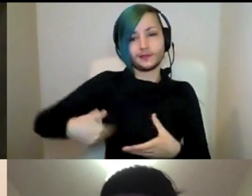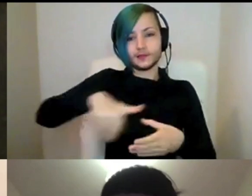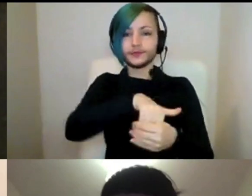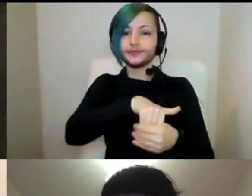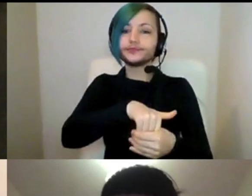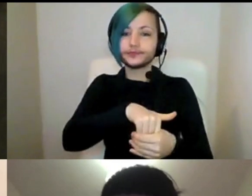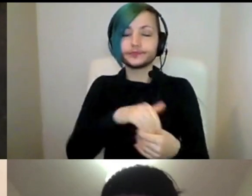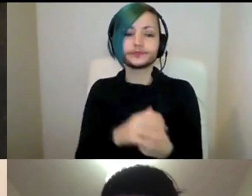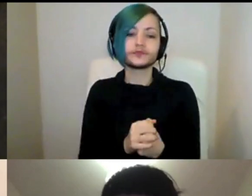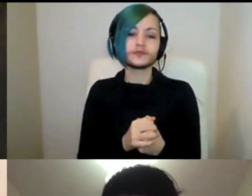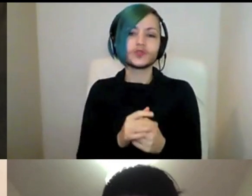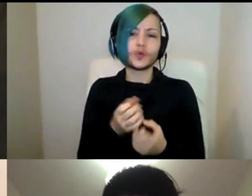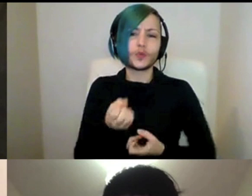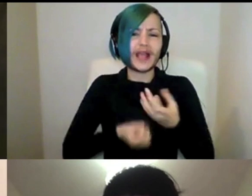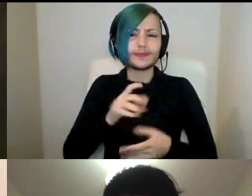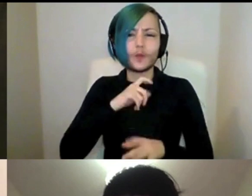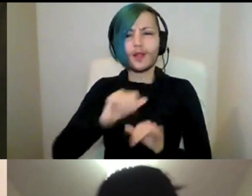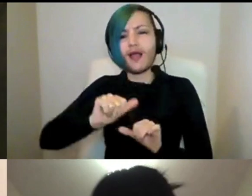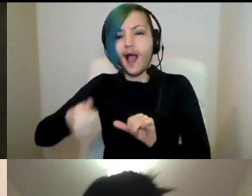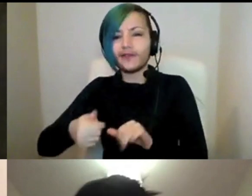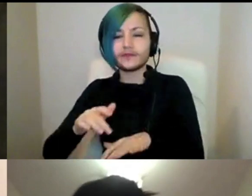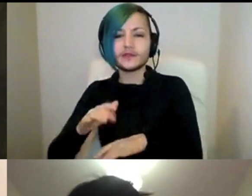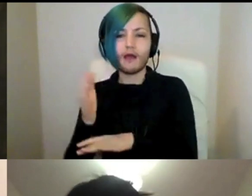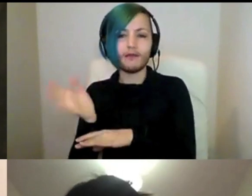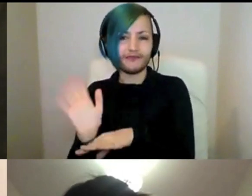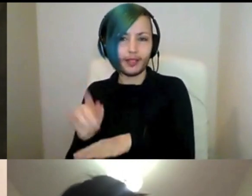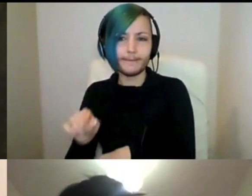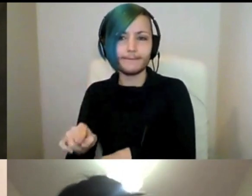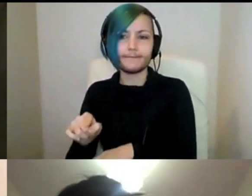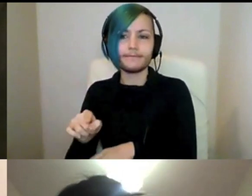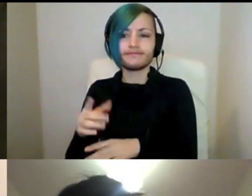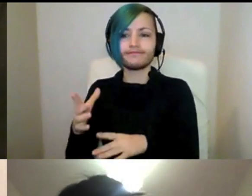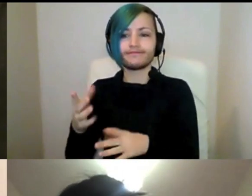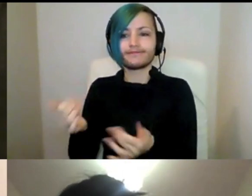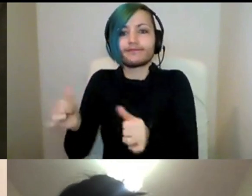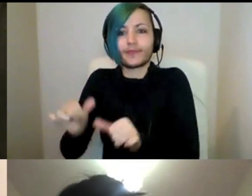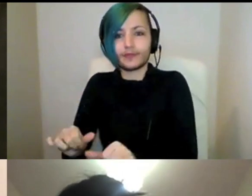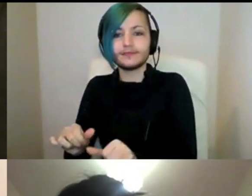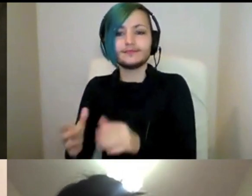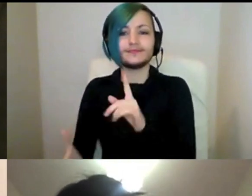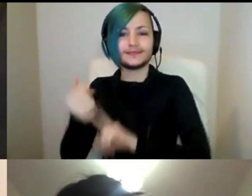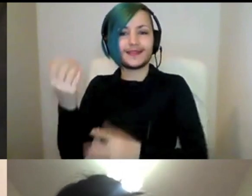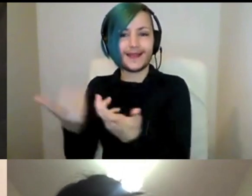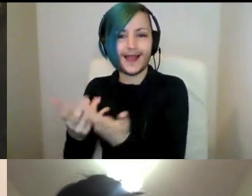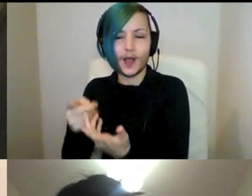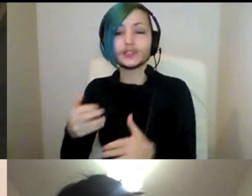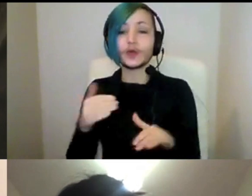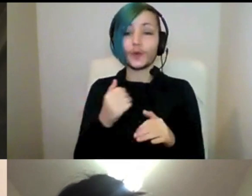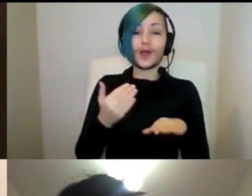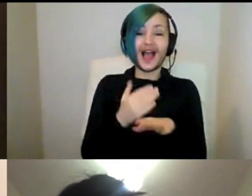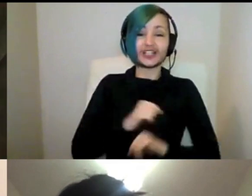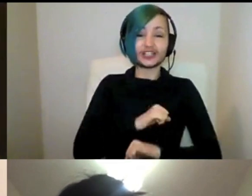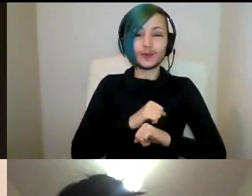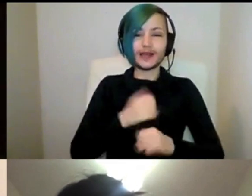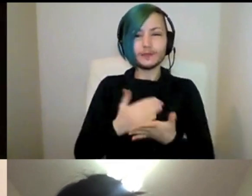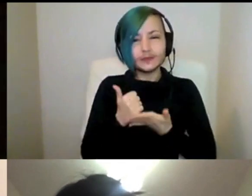I will briefly explain after the film how we got to that point, how ActionSpace have supported an artist with very complex